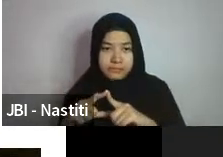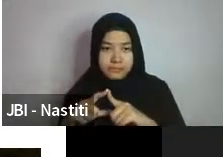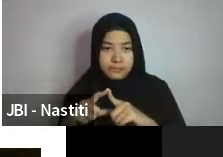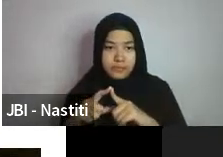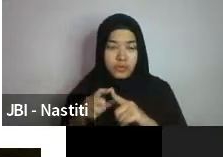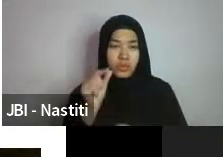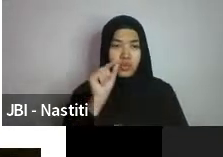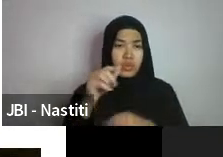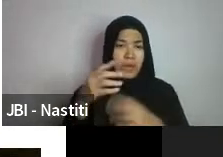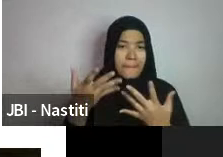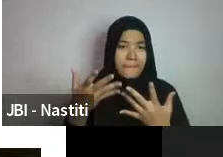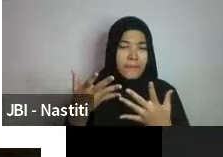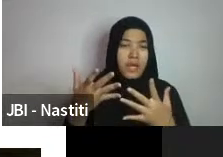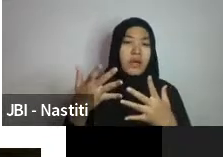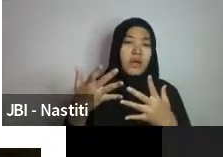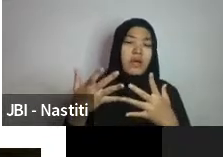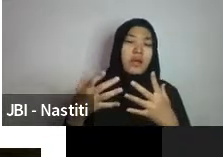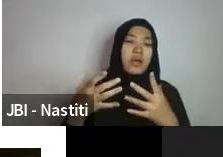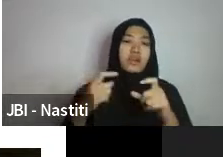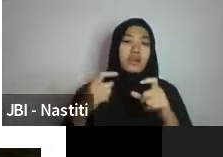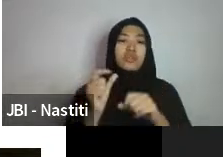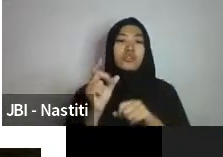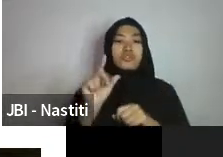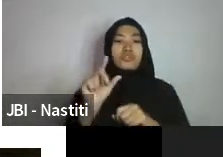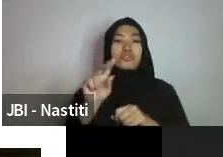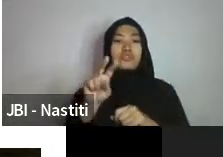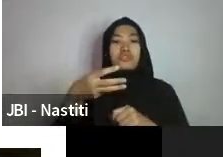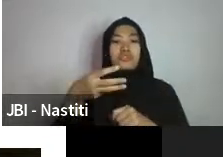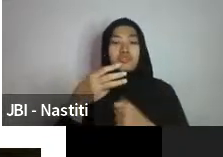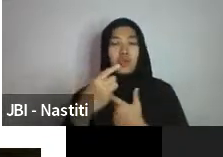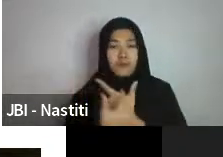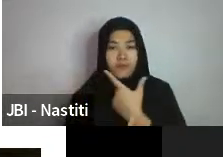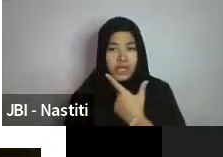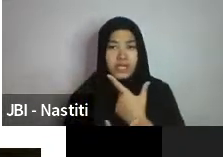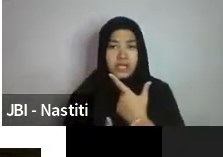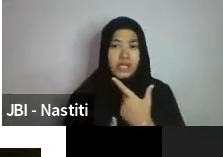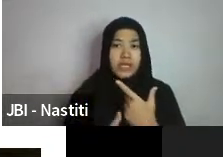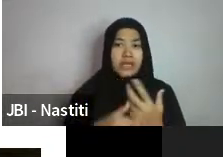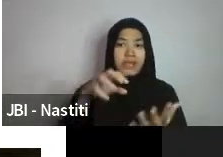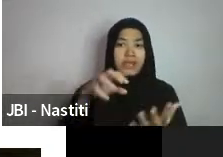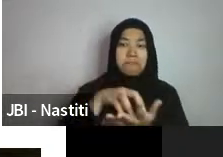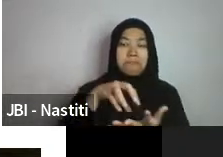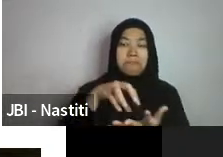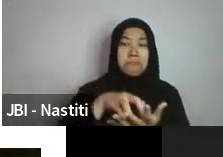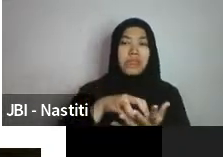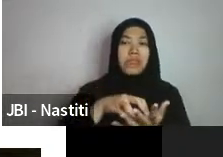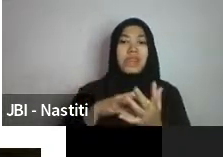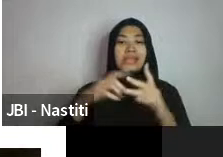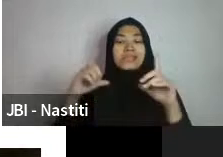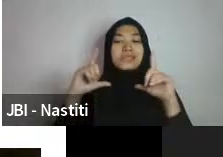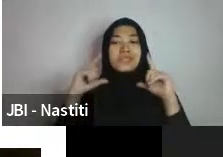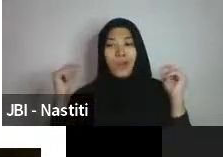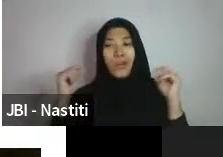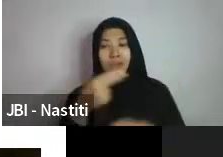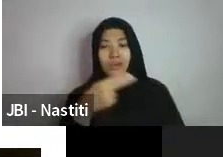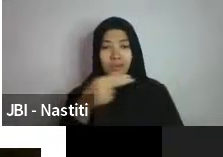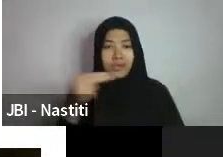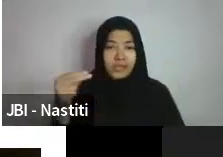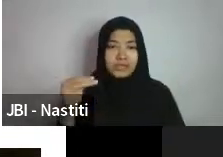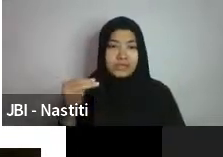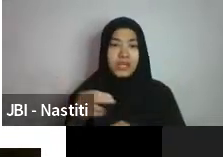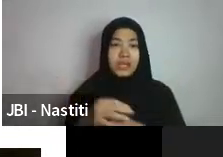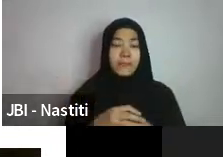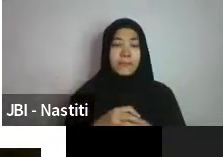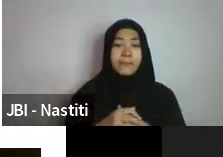on the island of Java? How many hospital beds are needed for their care? But also they went on